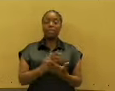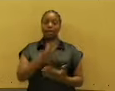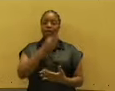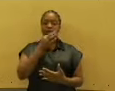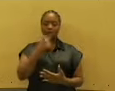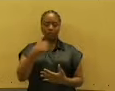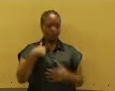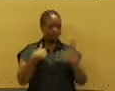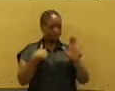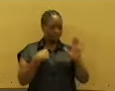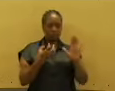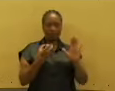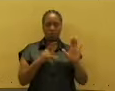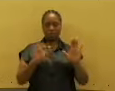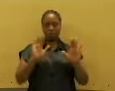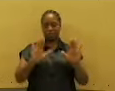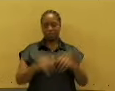spectrum.